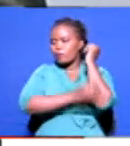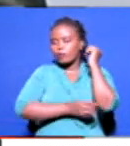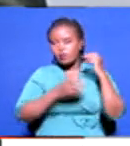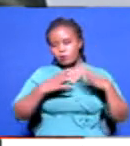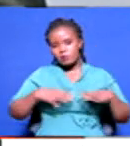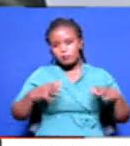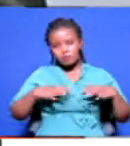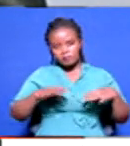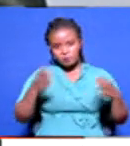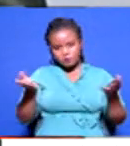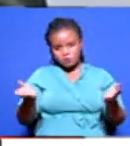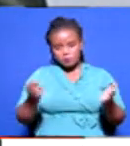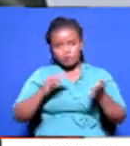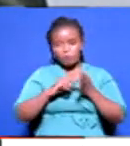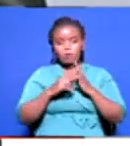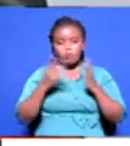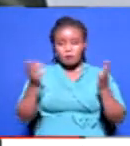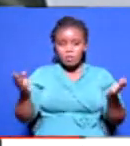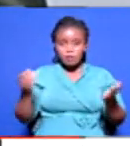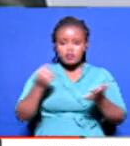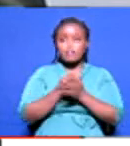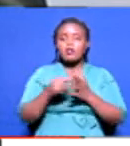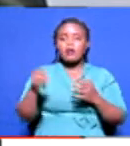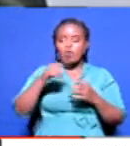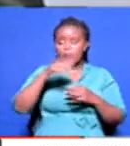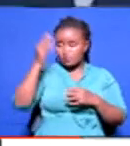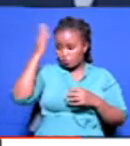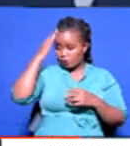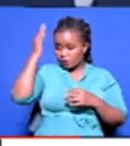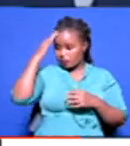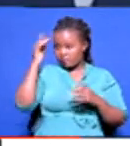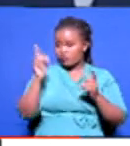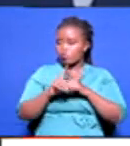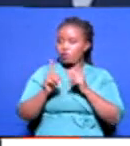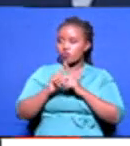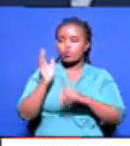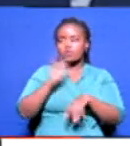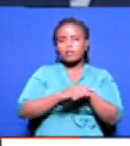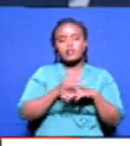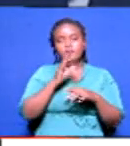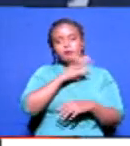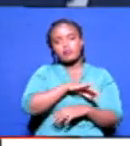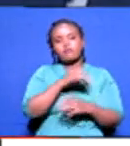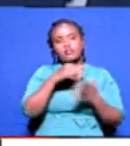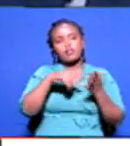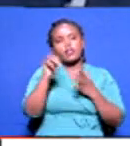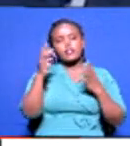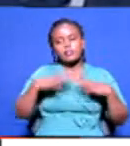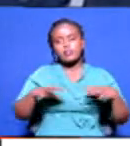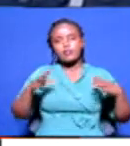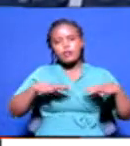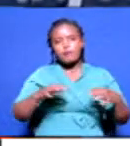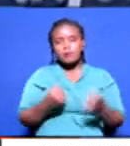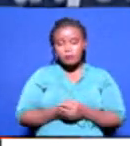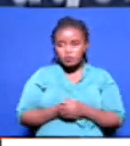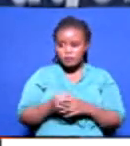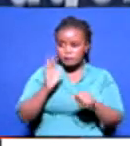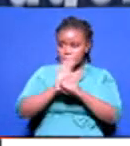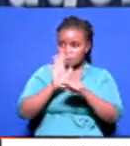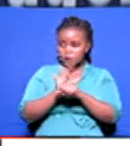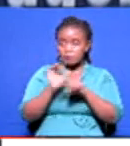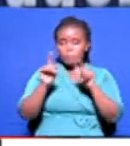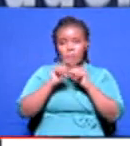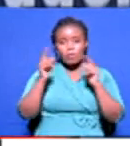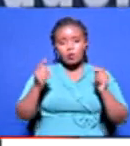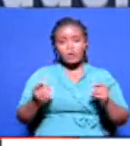us to identify so that we are able to catch the right fish. Farm Access used the event to mark its 20th